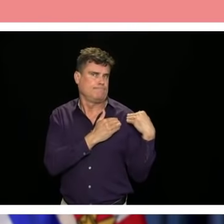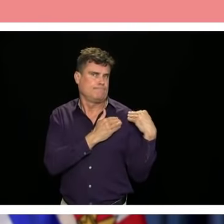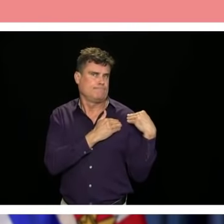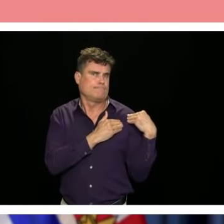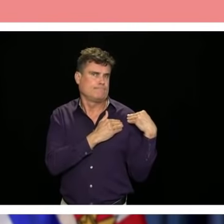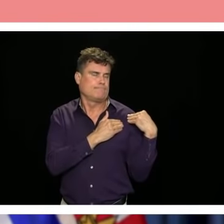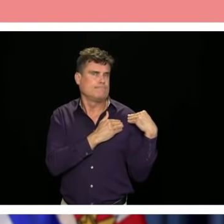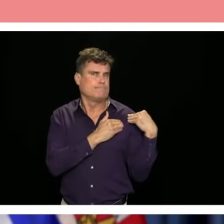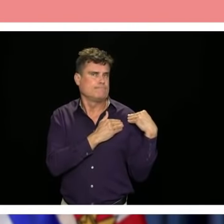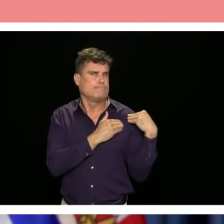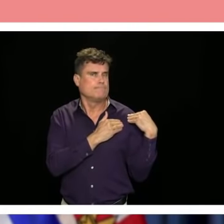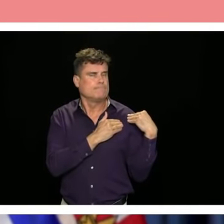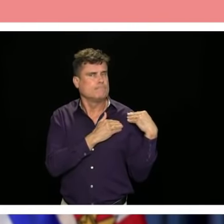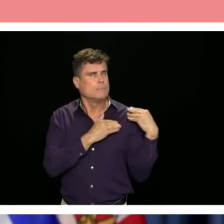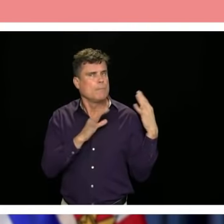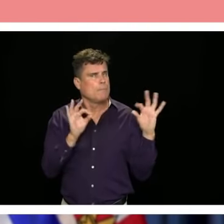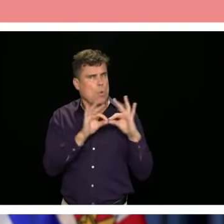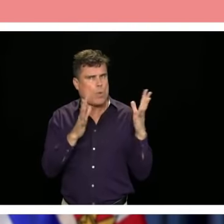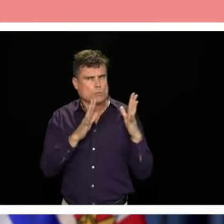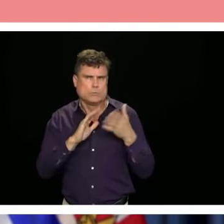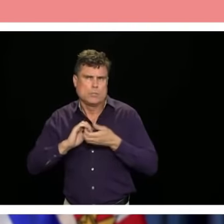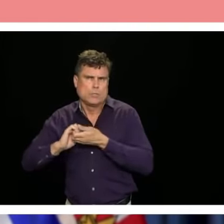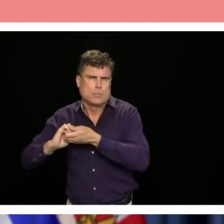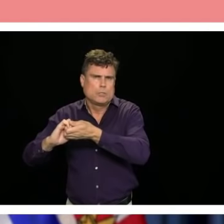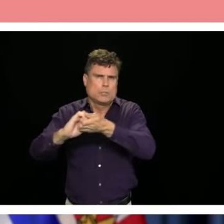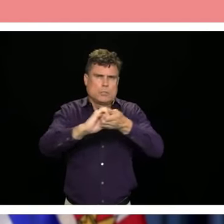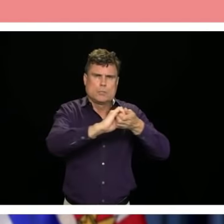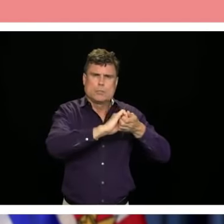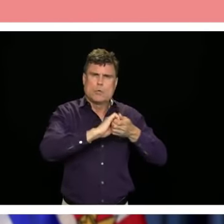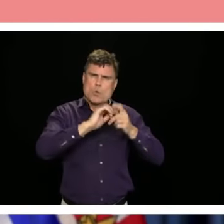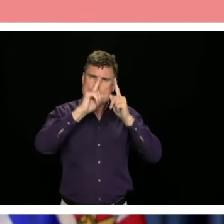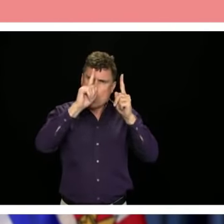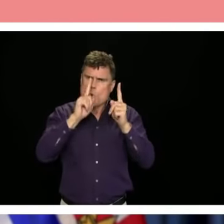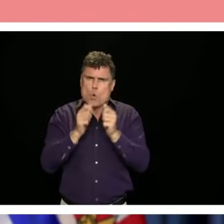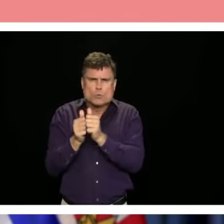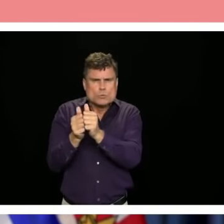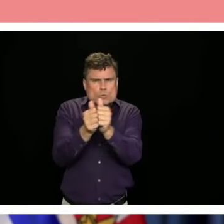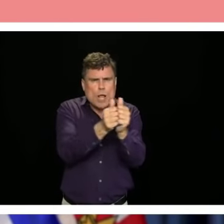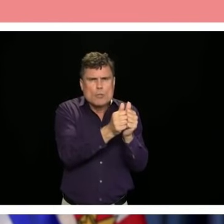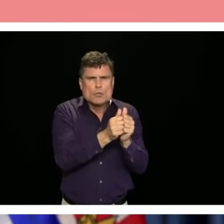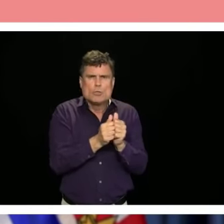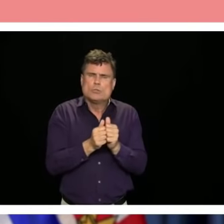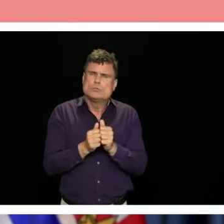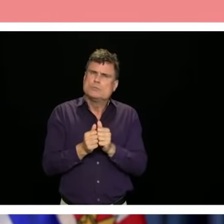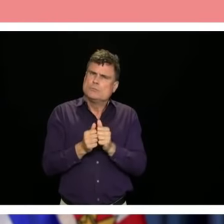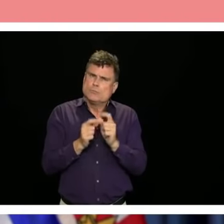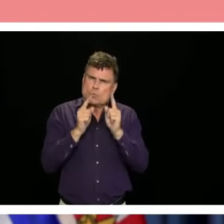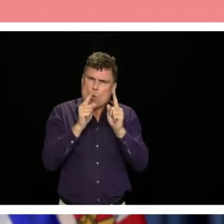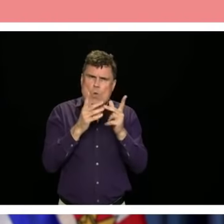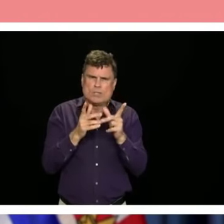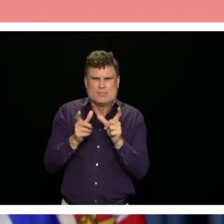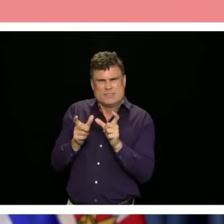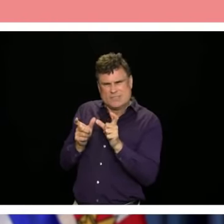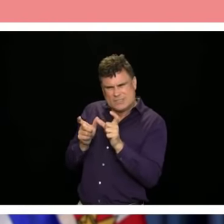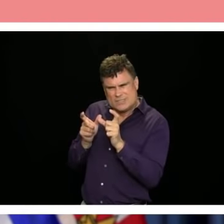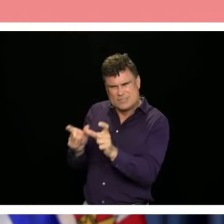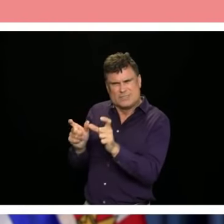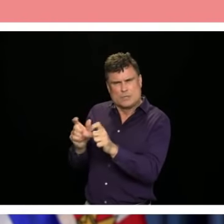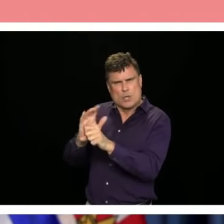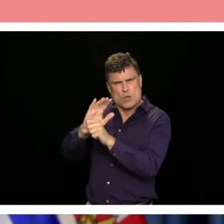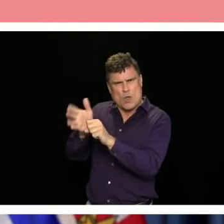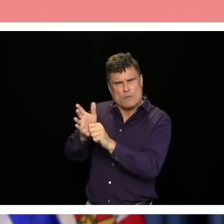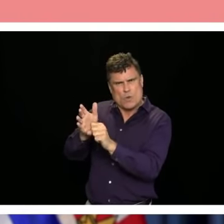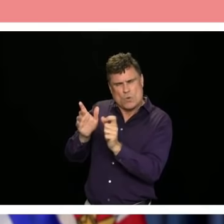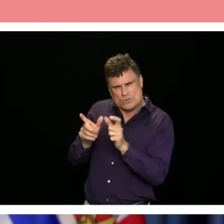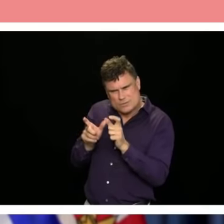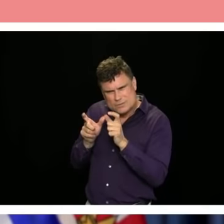to transmission from Washington State, and that was linked to care homes. Still, the majority of deaths in British Columbia due to